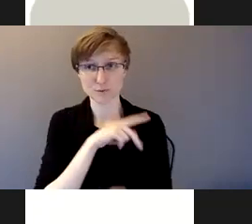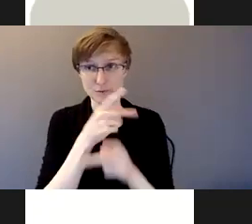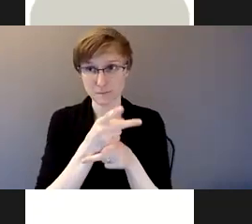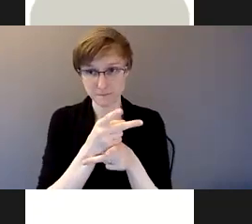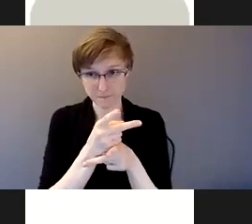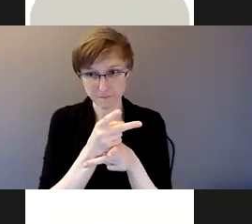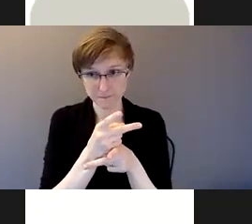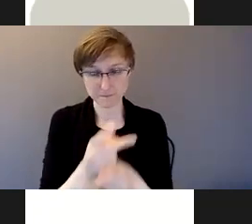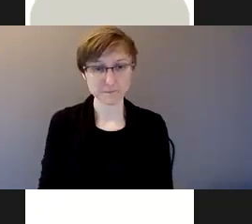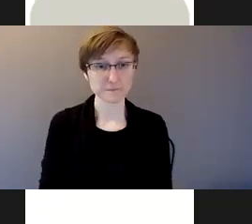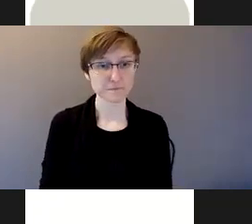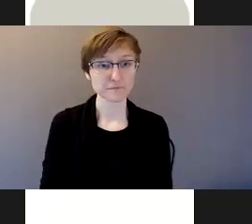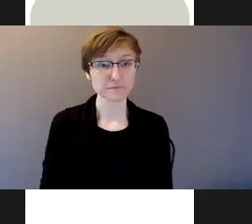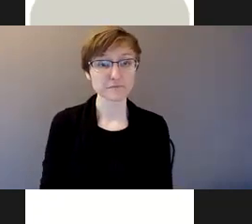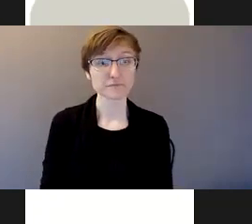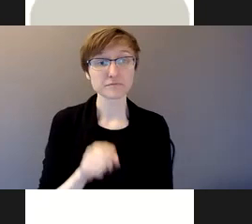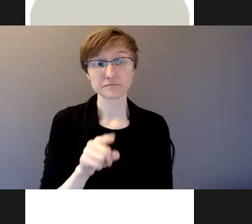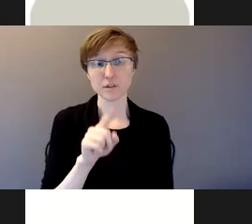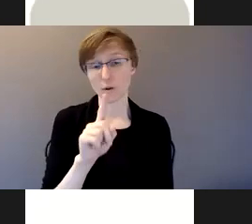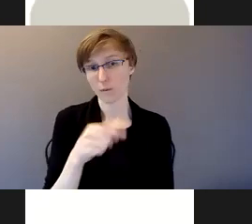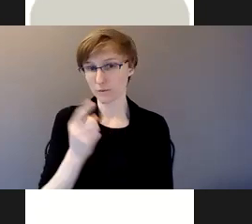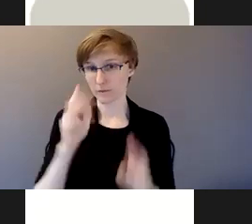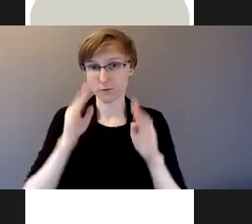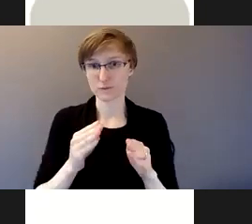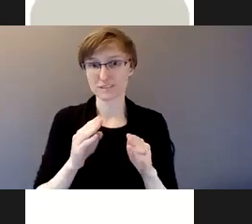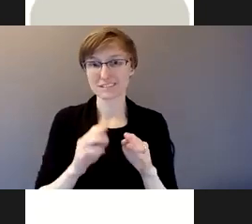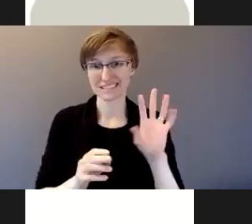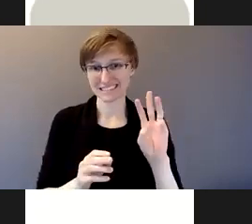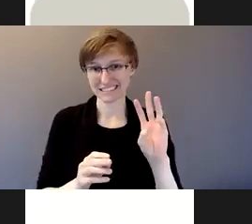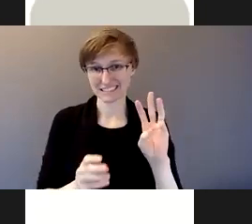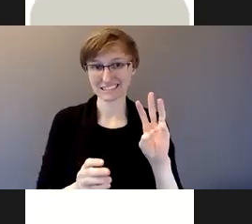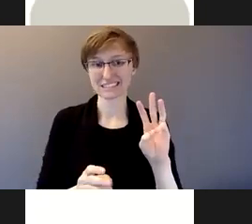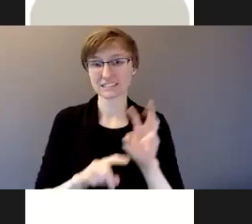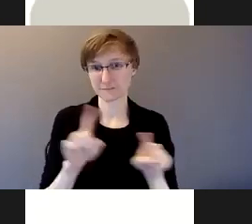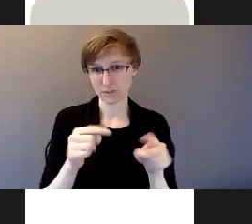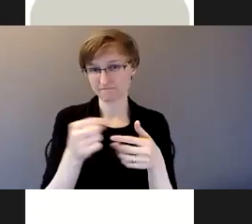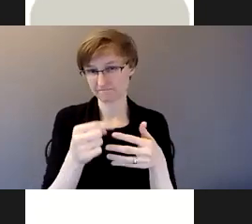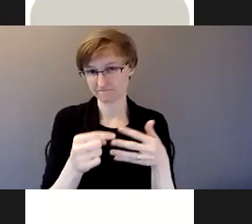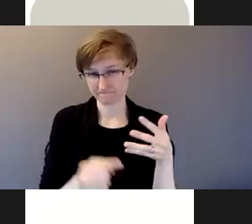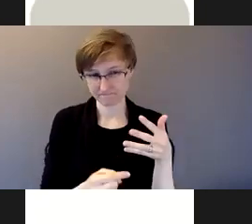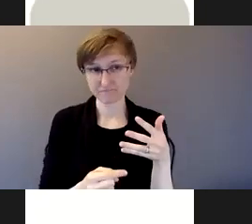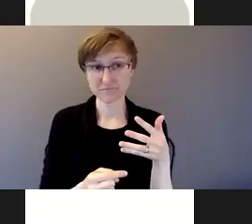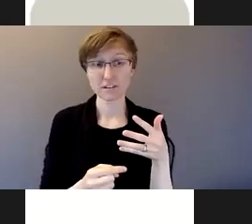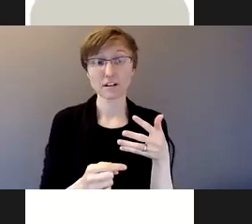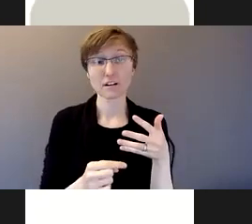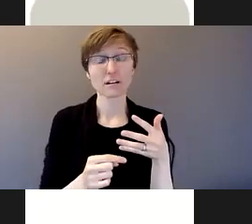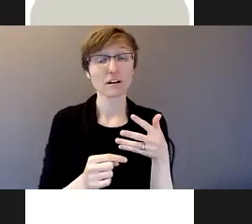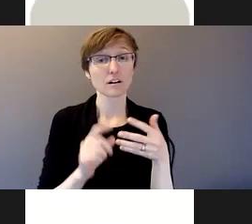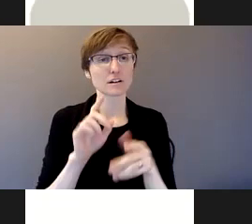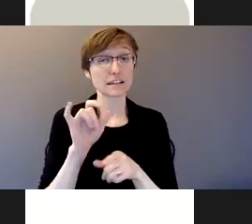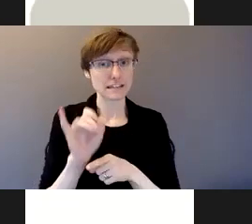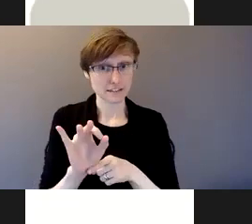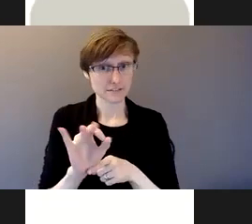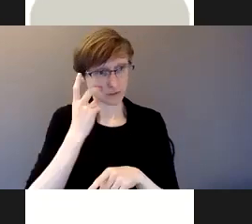It can only be used to deal with those 6 areas we talked about. And it only comes into effect when the person's been found incapable to make those